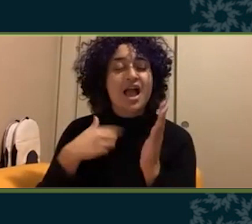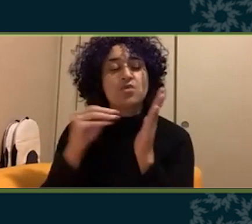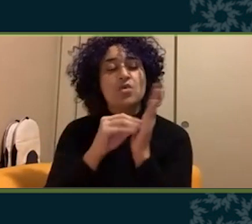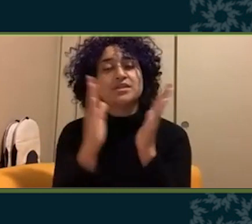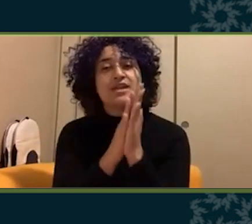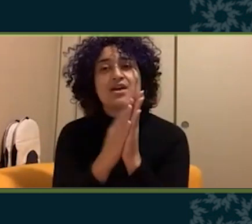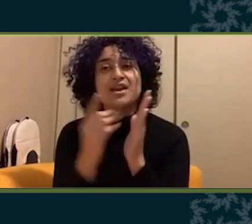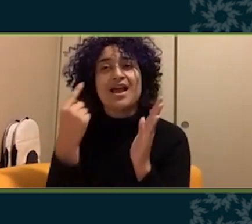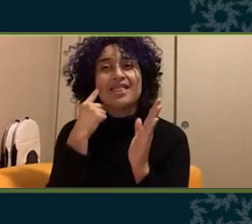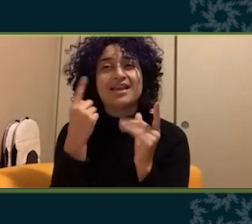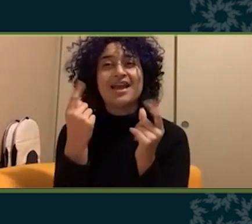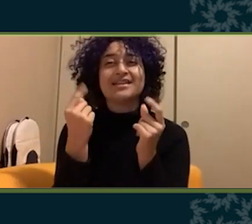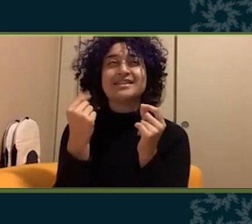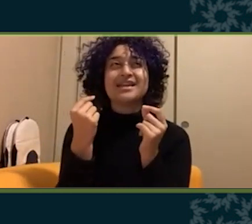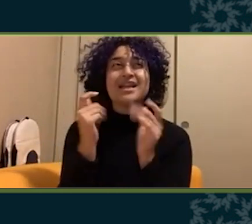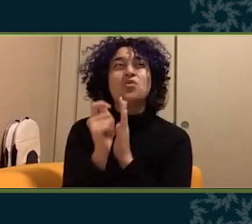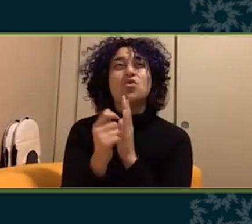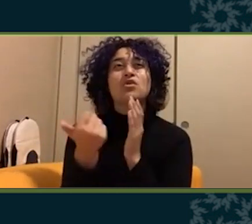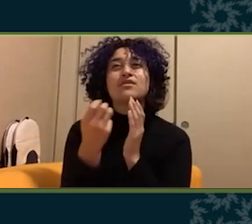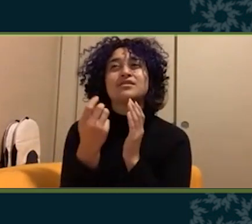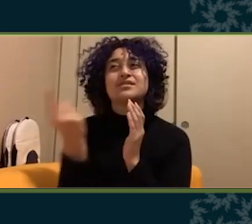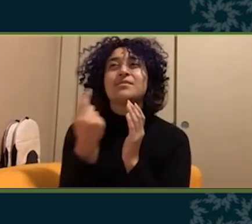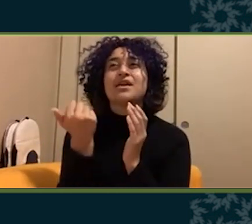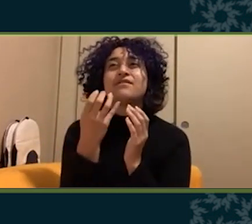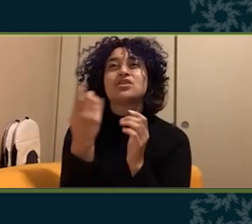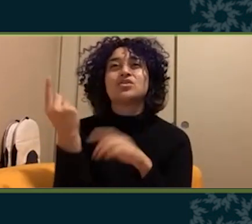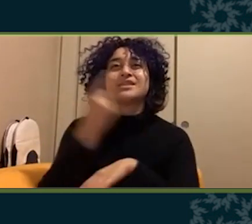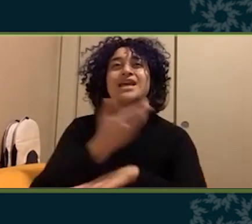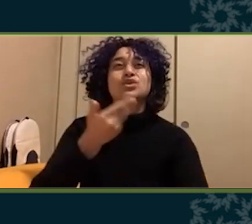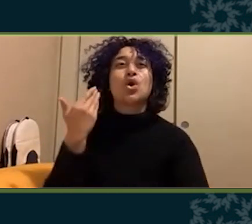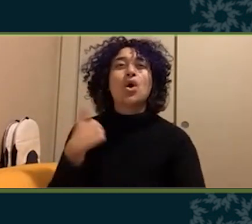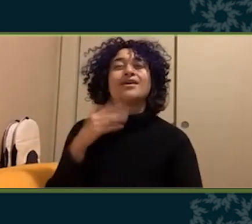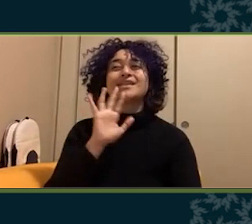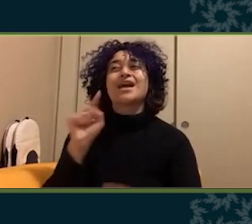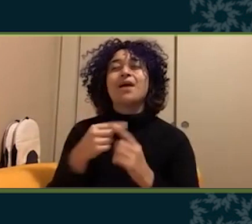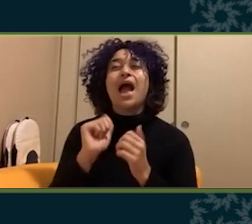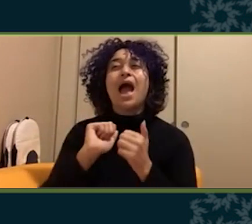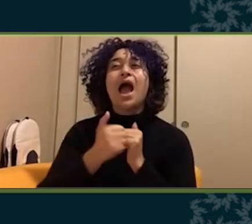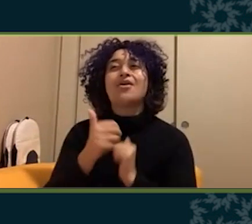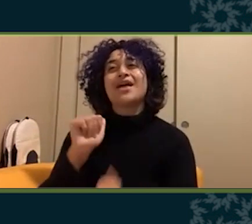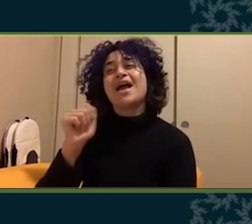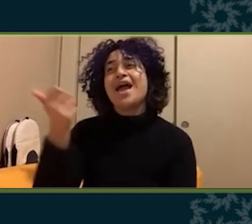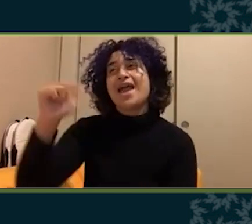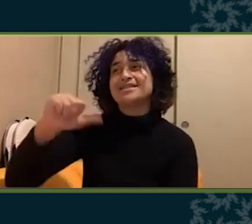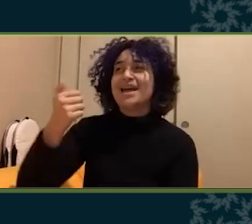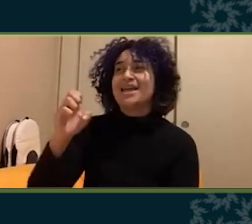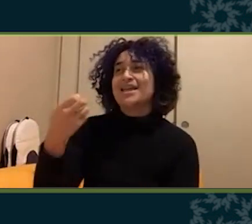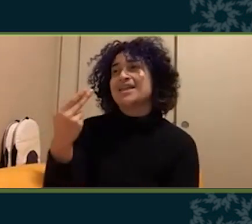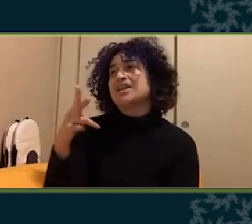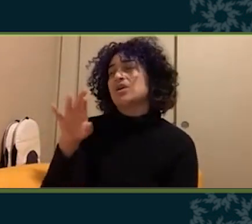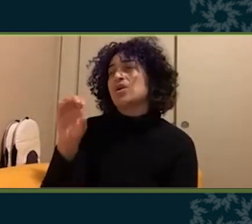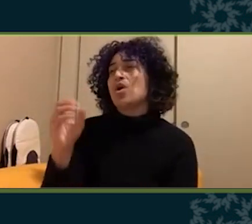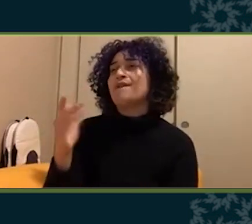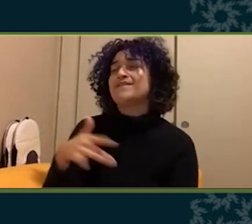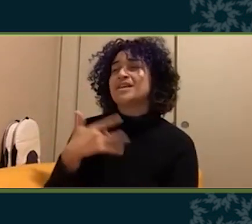a piece a couple of days ago where I was talking about how the anti-hero feels like the natural transition from